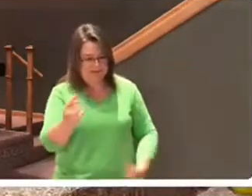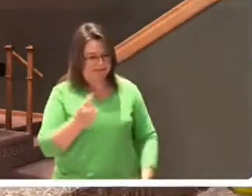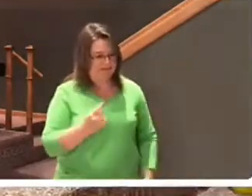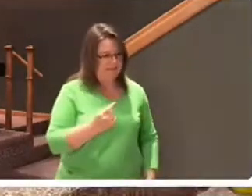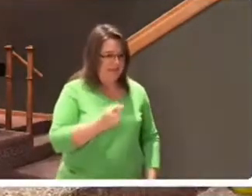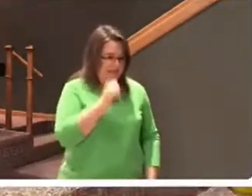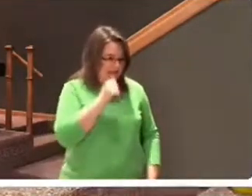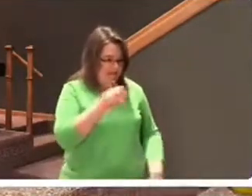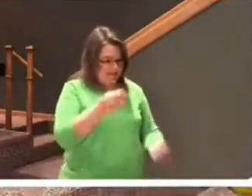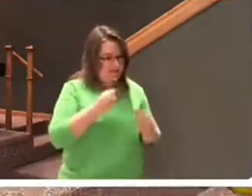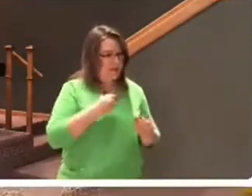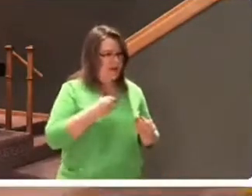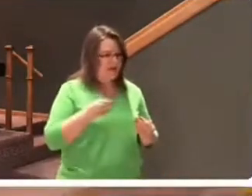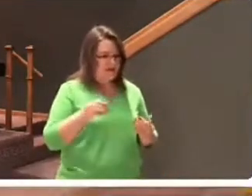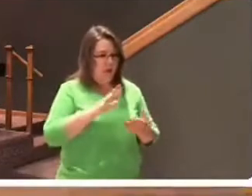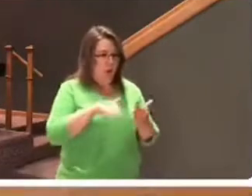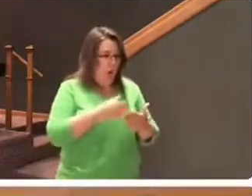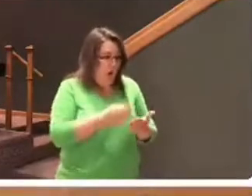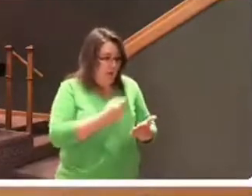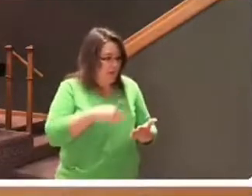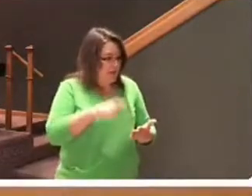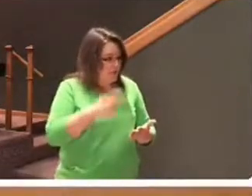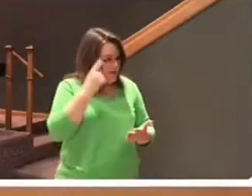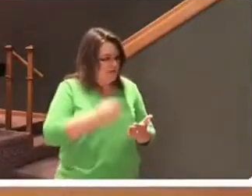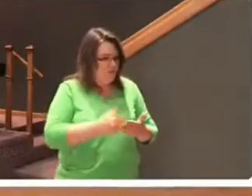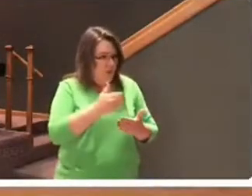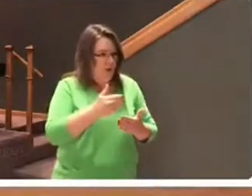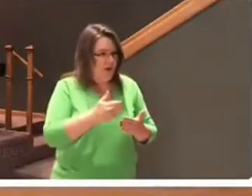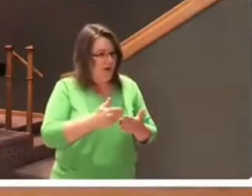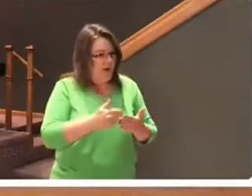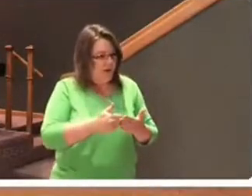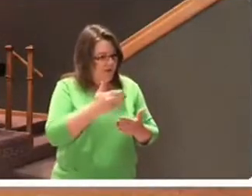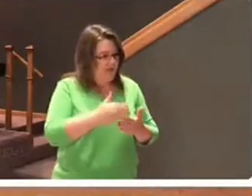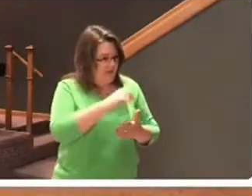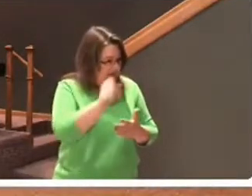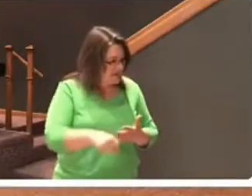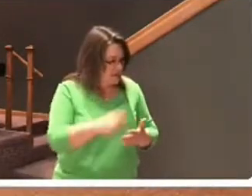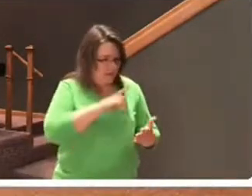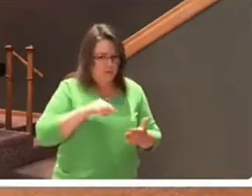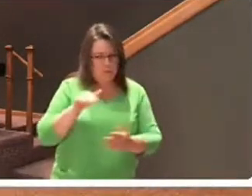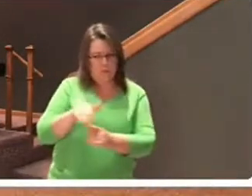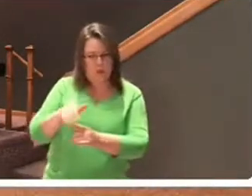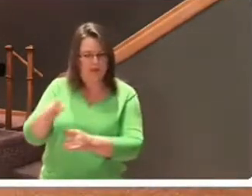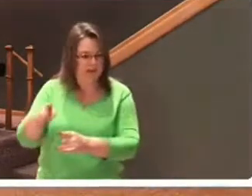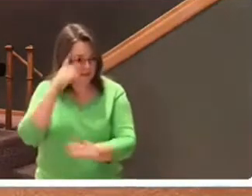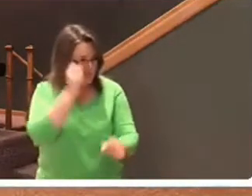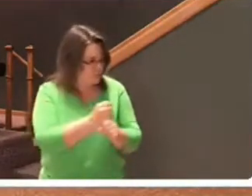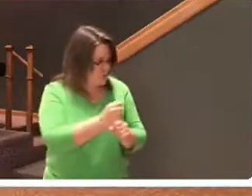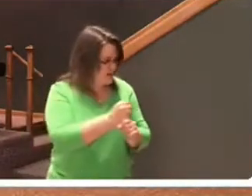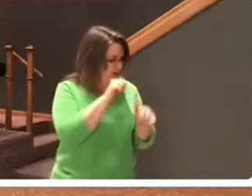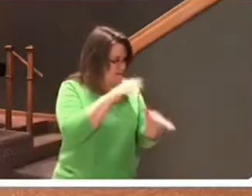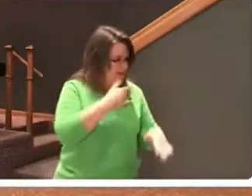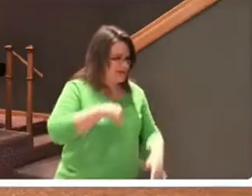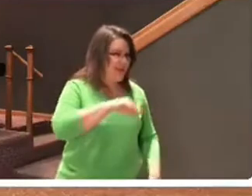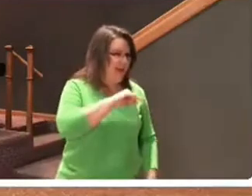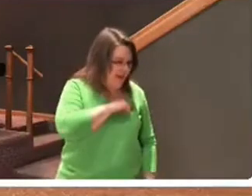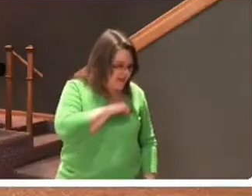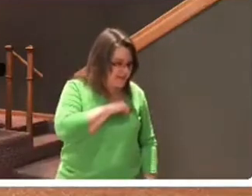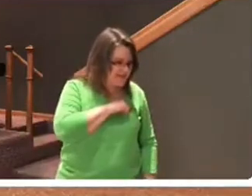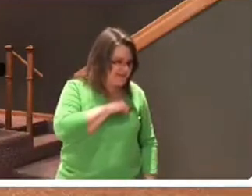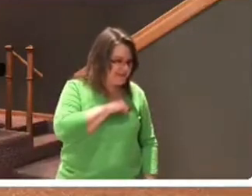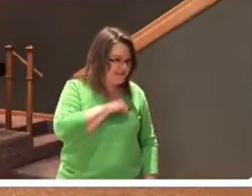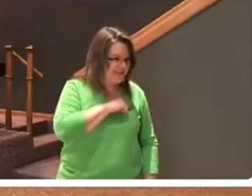and secretly gave us the entire amount we needed for the next semester as the Lord had been prompting him to trust and bless us.